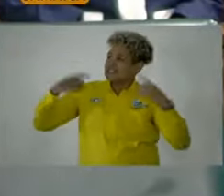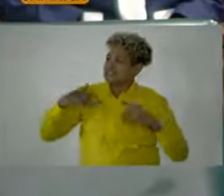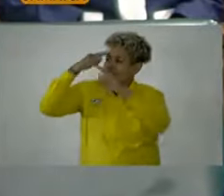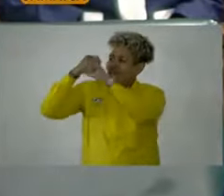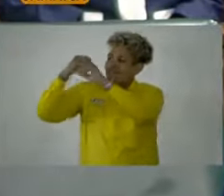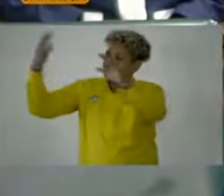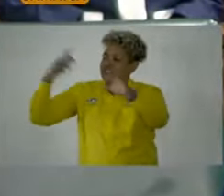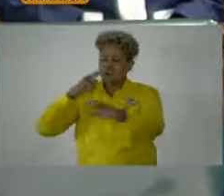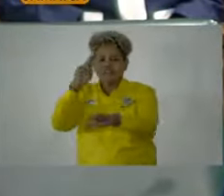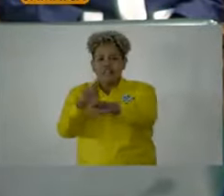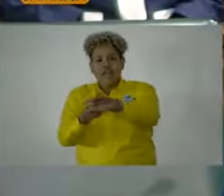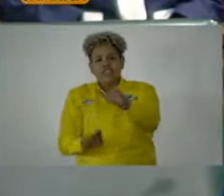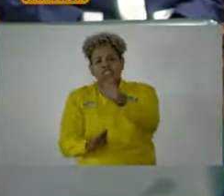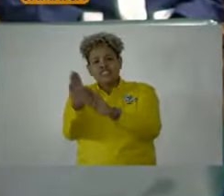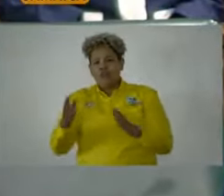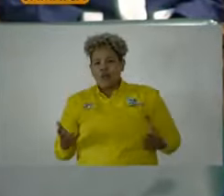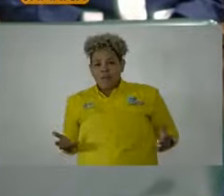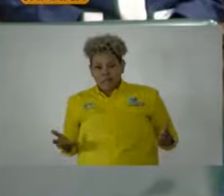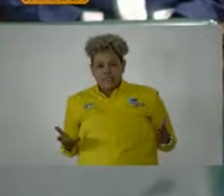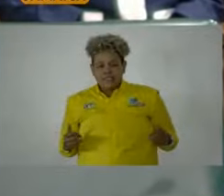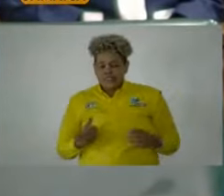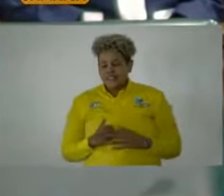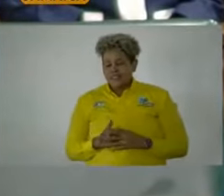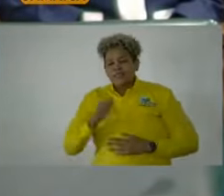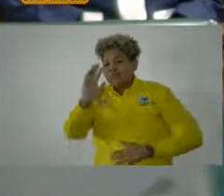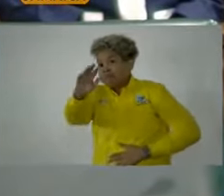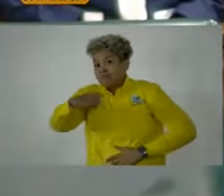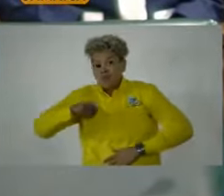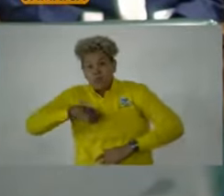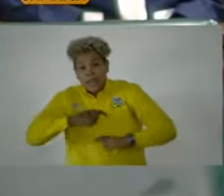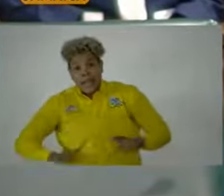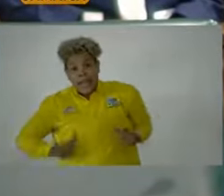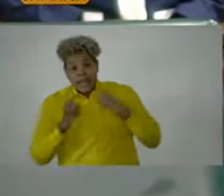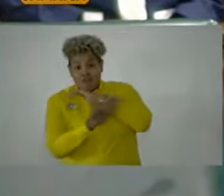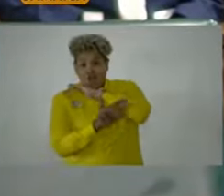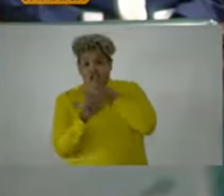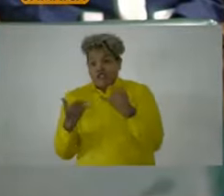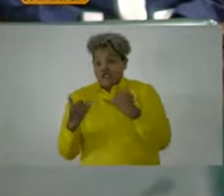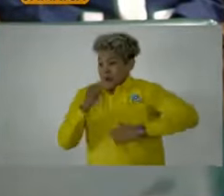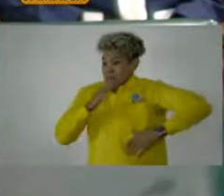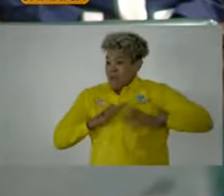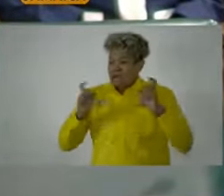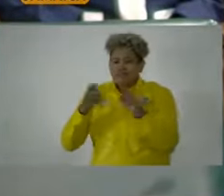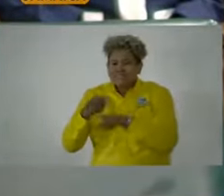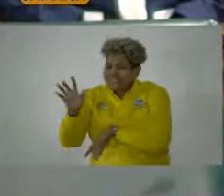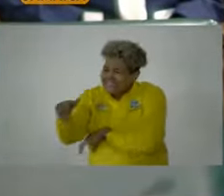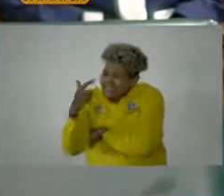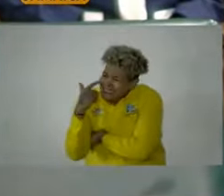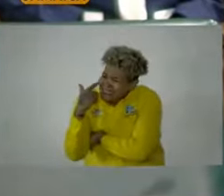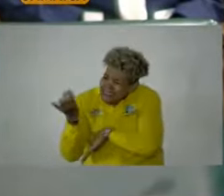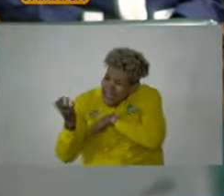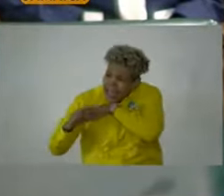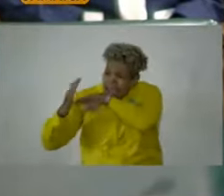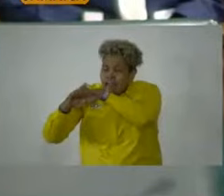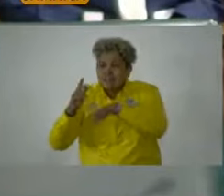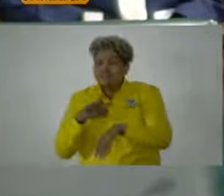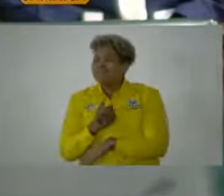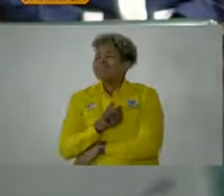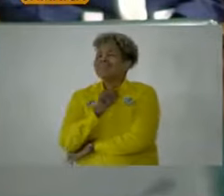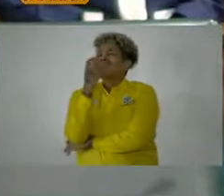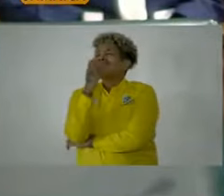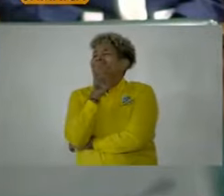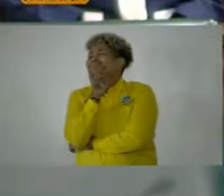of national development. We live in a country, Madam Speaker, where there is increasing doubt in